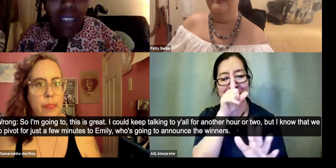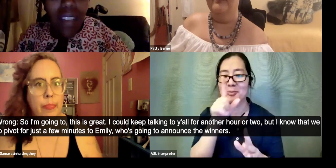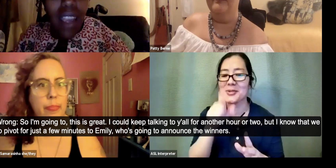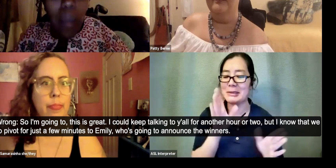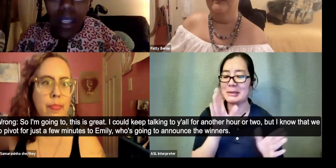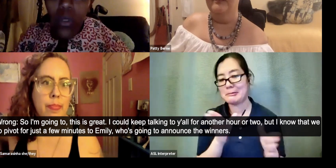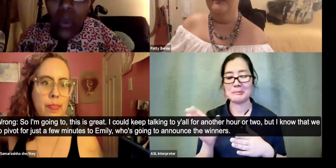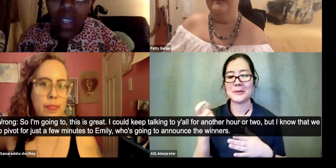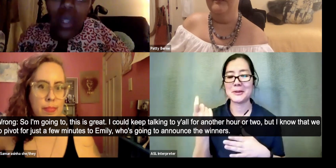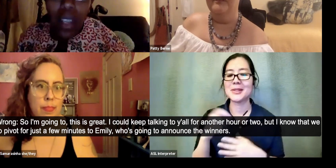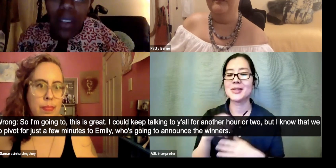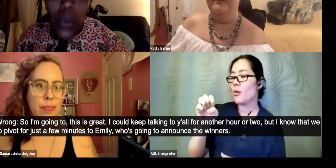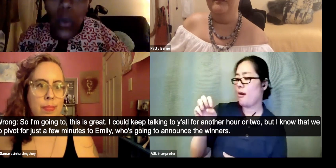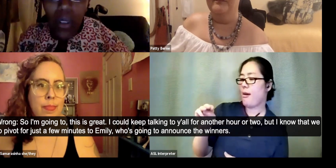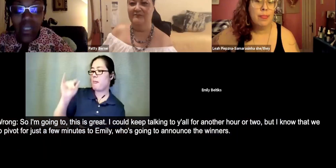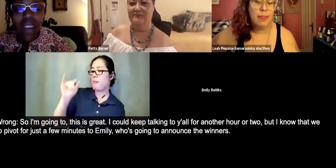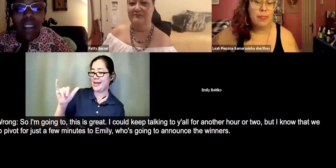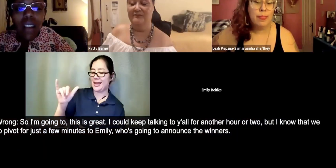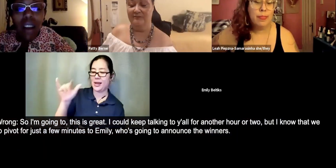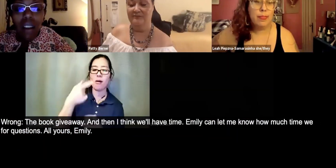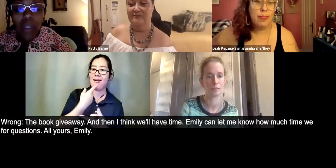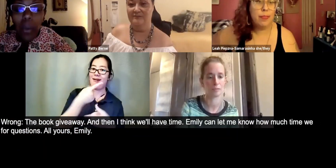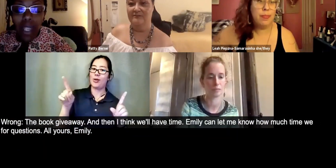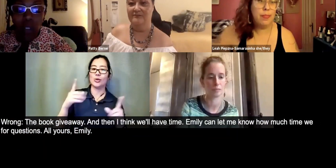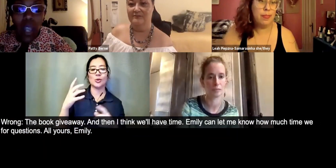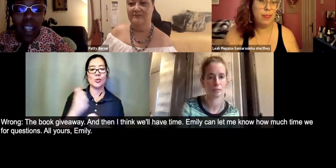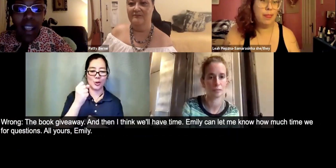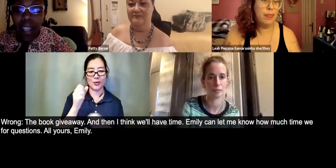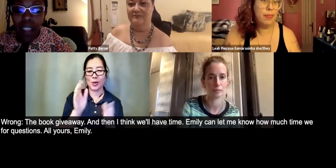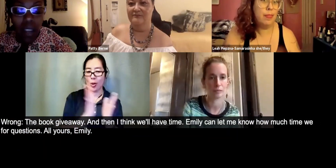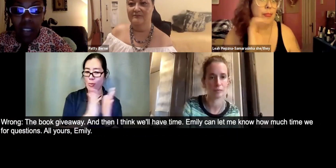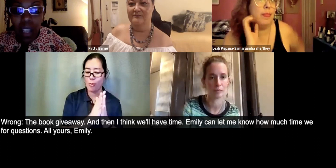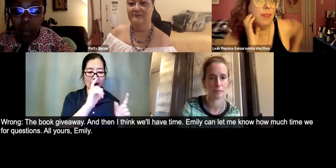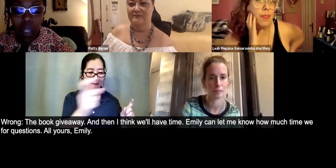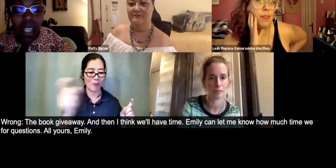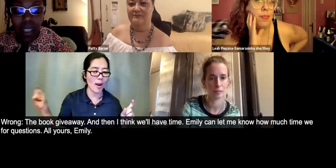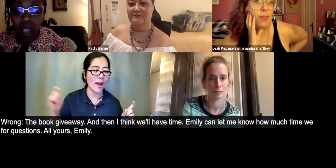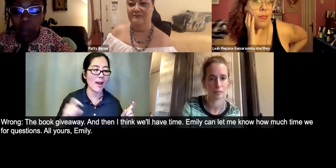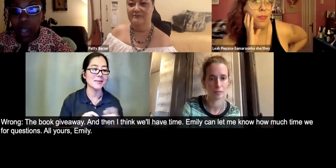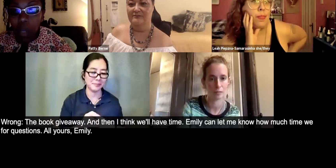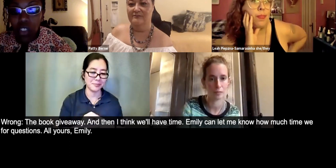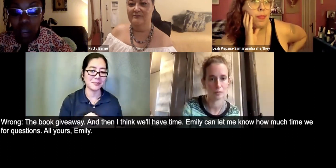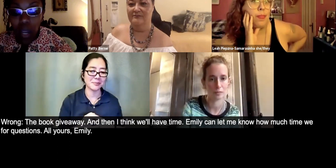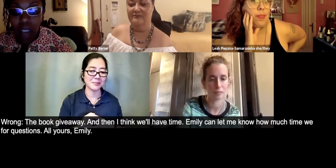minutes to Emily, who's going to announce the winners of the book giveaway. And then I think we'll have time. Emily can